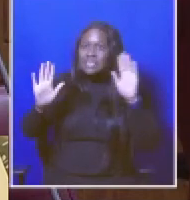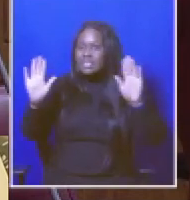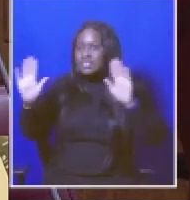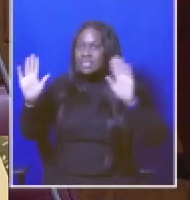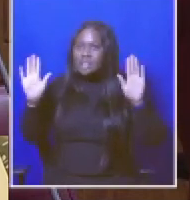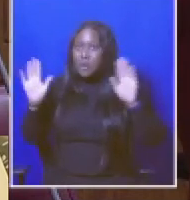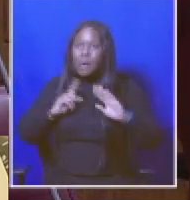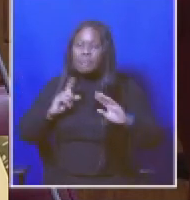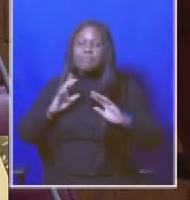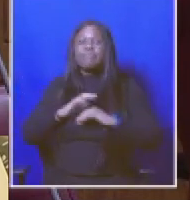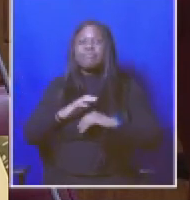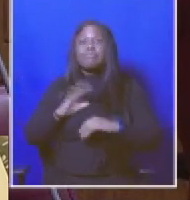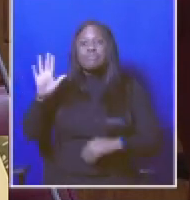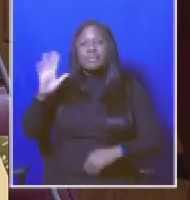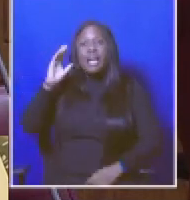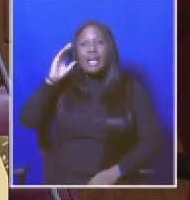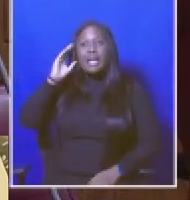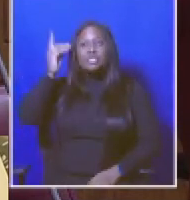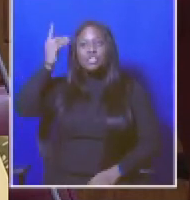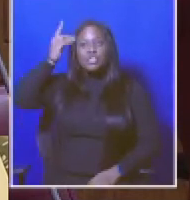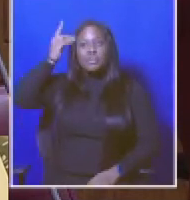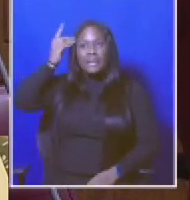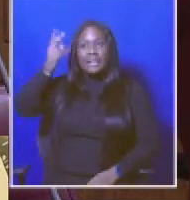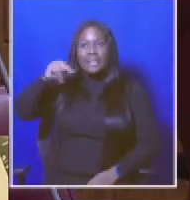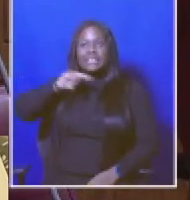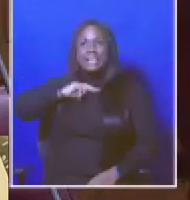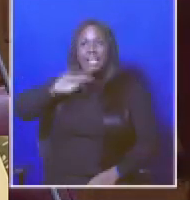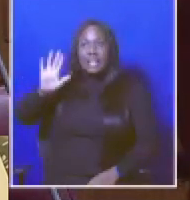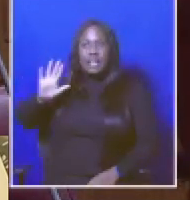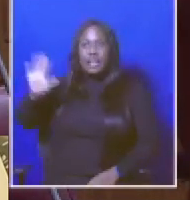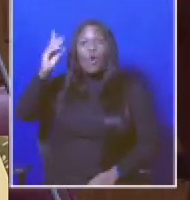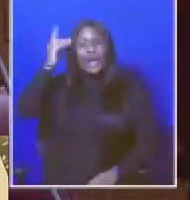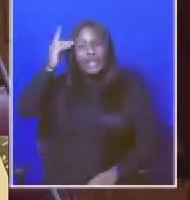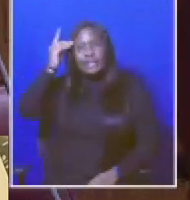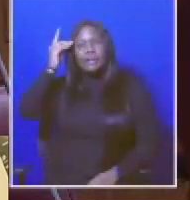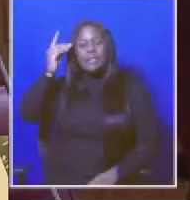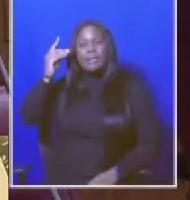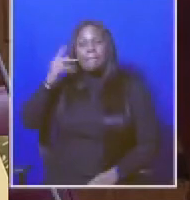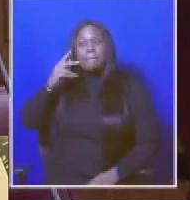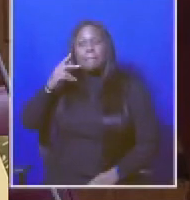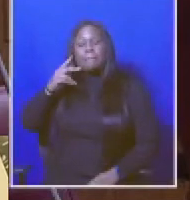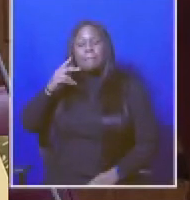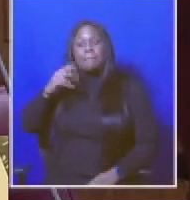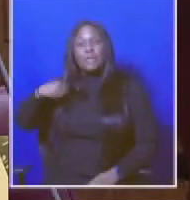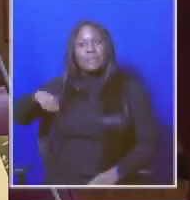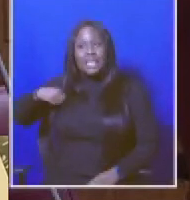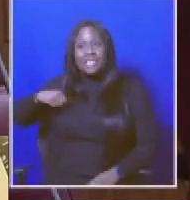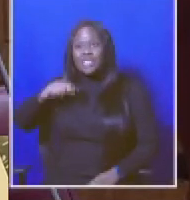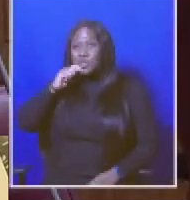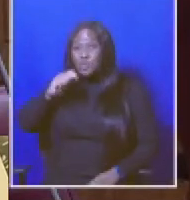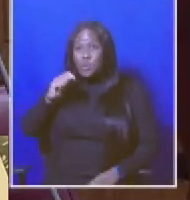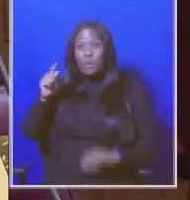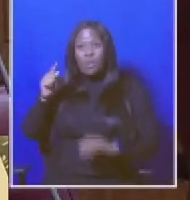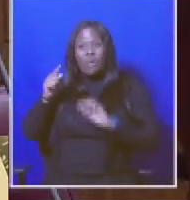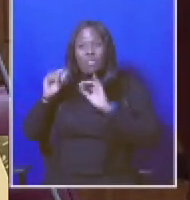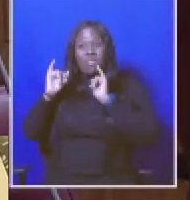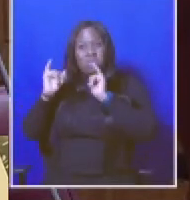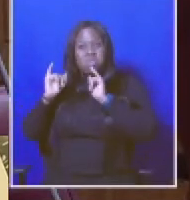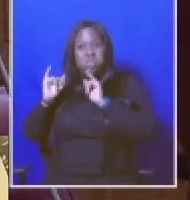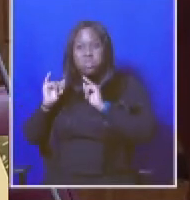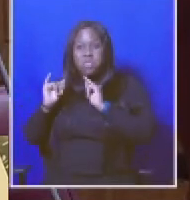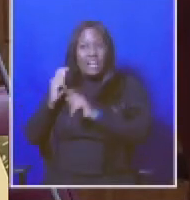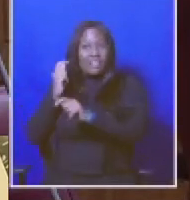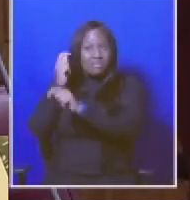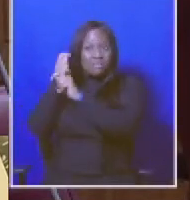Ethekwini municipality, it would take the municipality more than 90 years to address the current informal